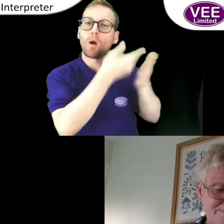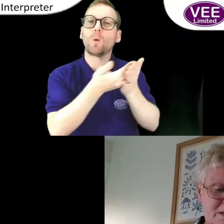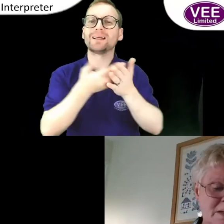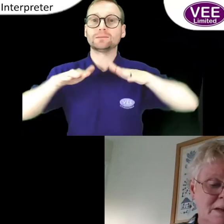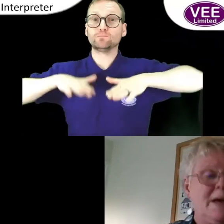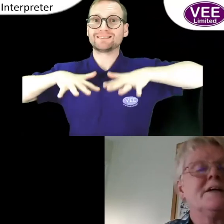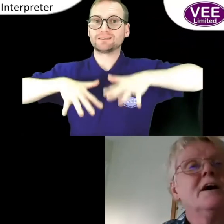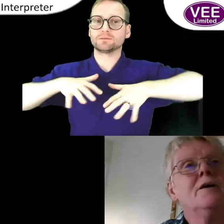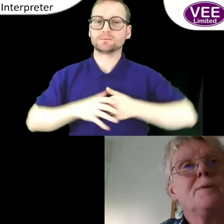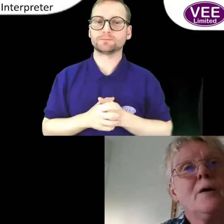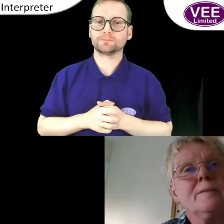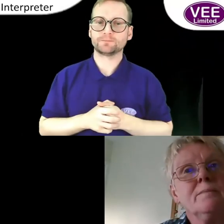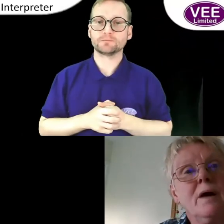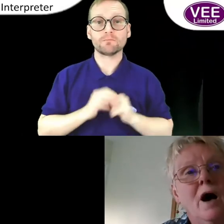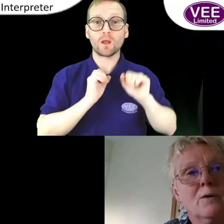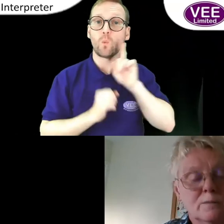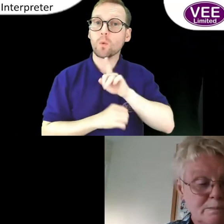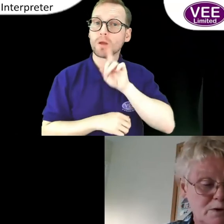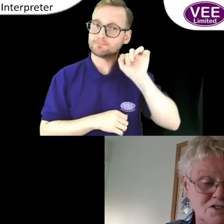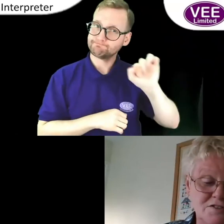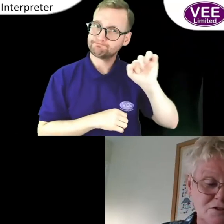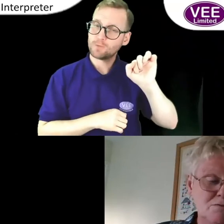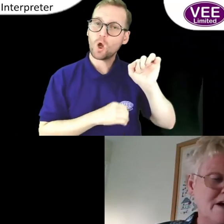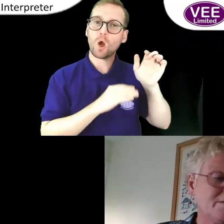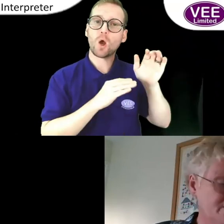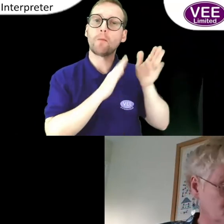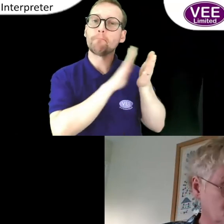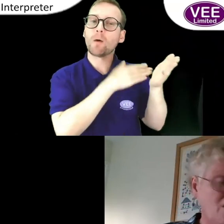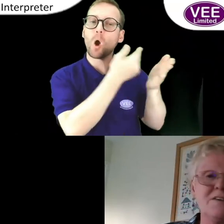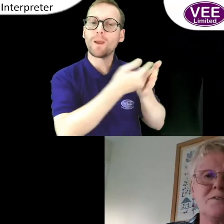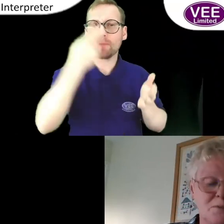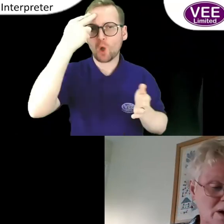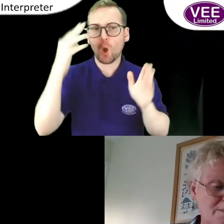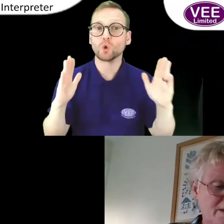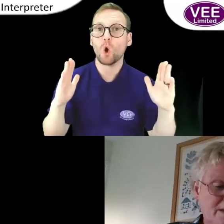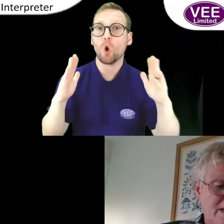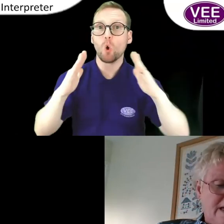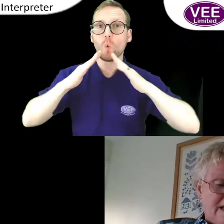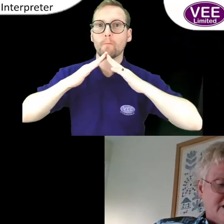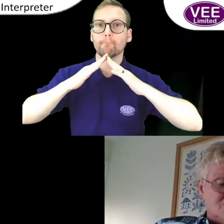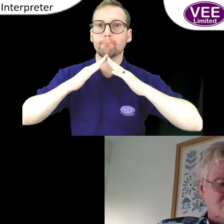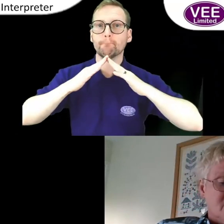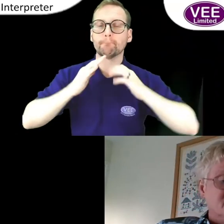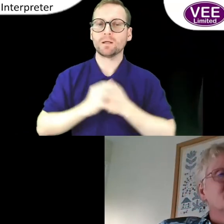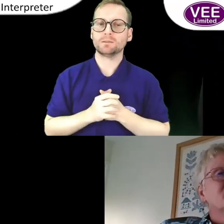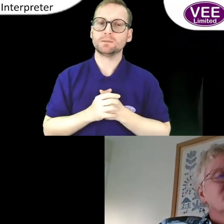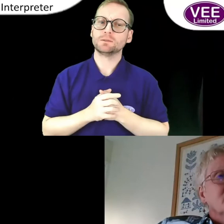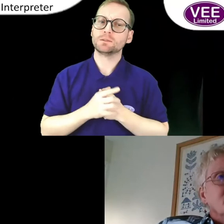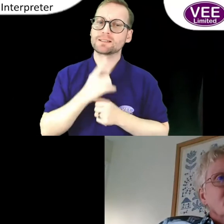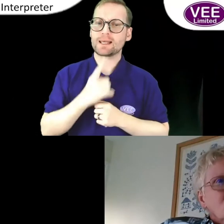Britain. And in her poem, Home, which I do recommend you find on the web, she